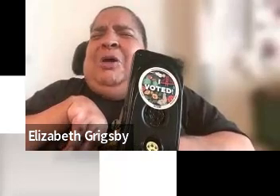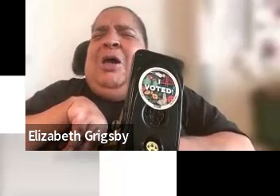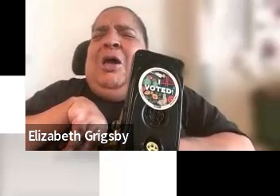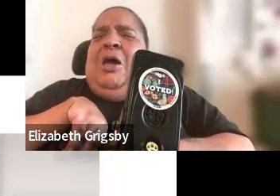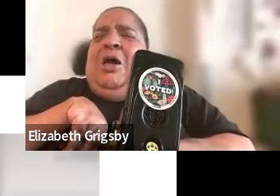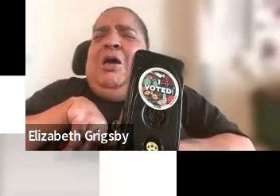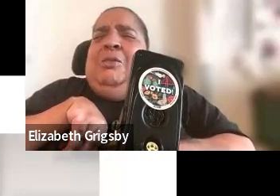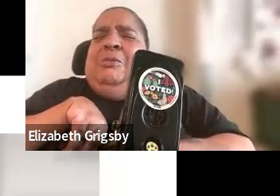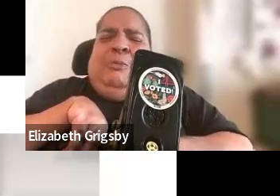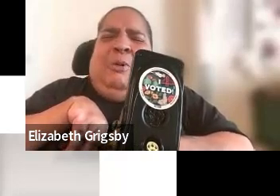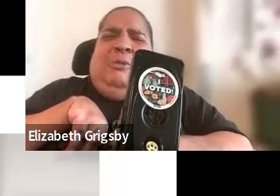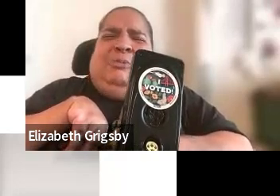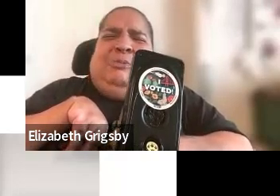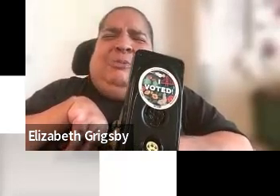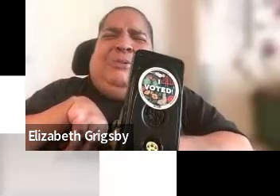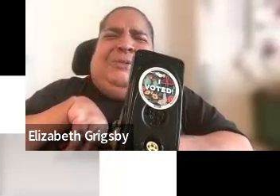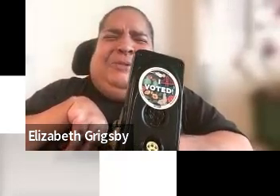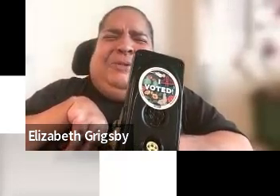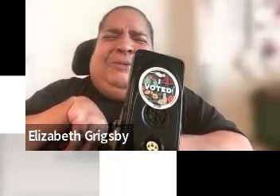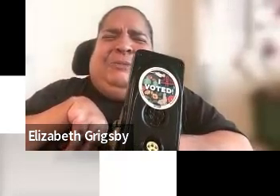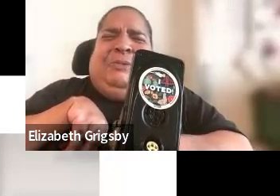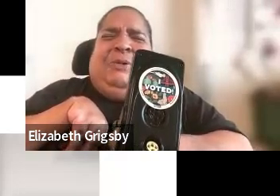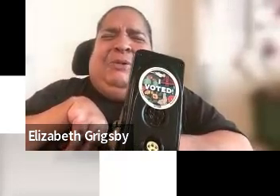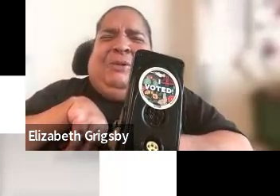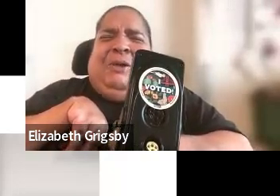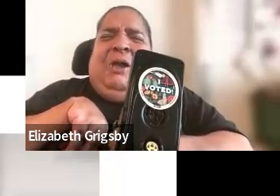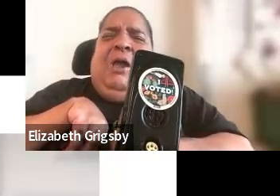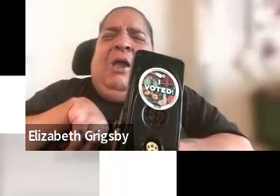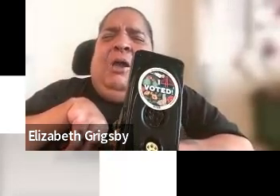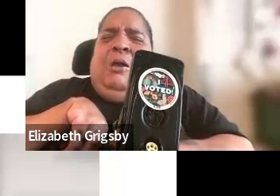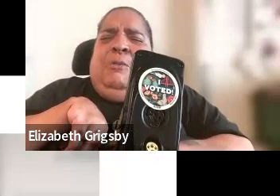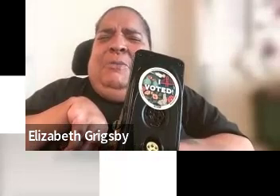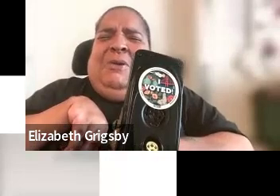without the person with a disability.